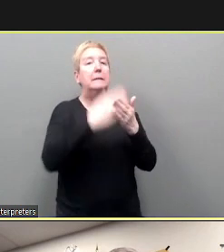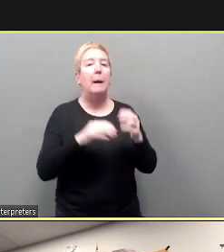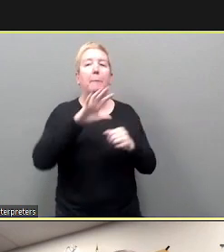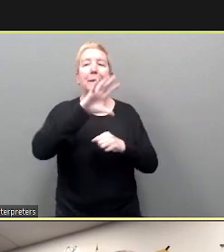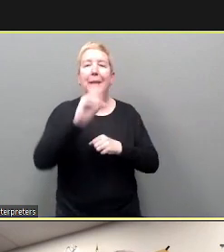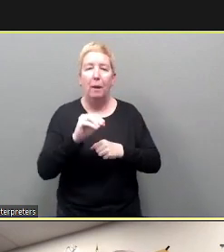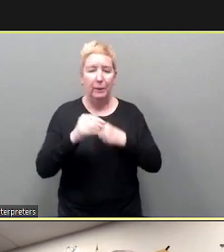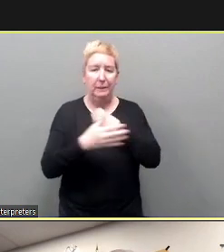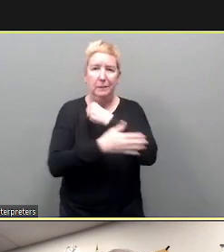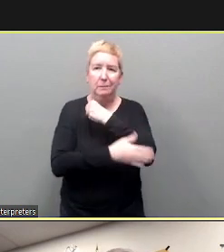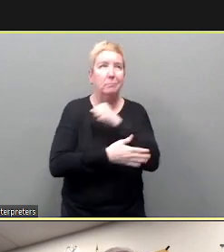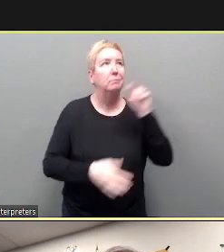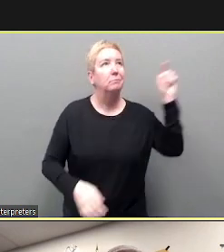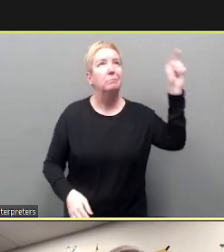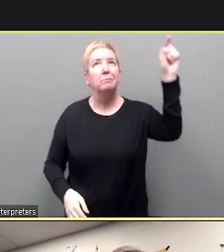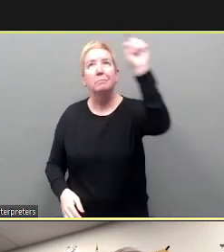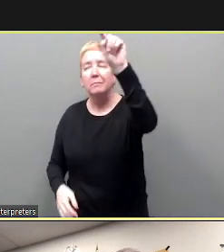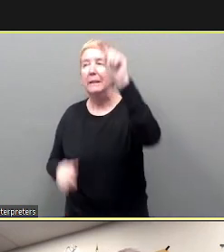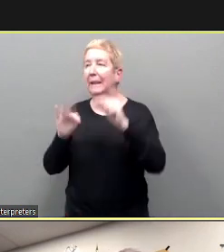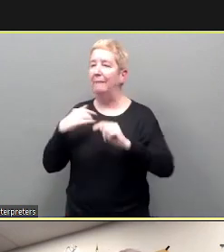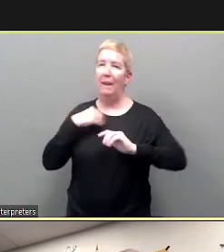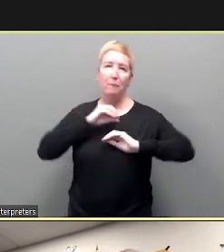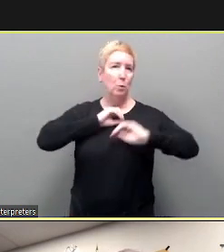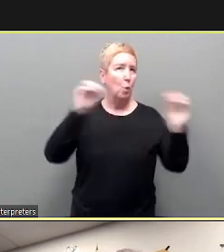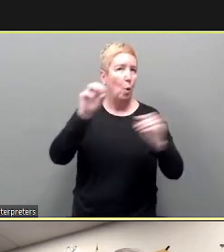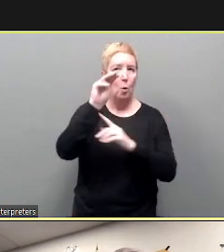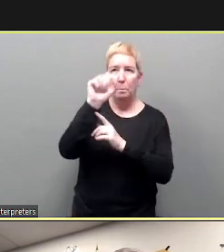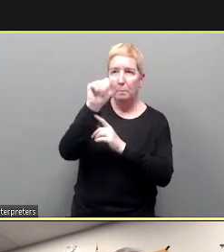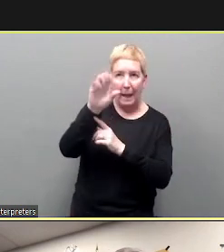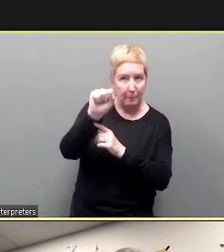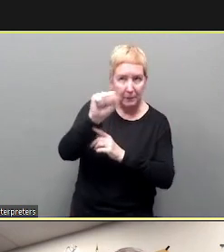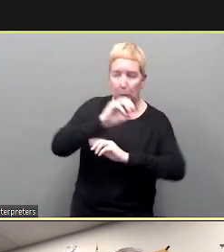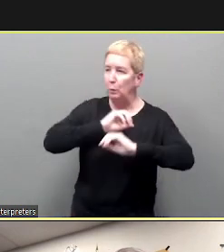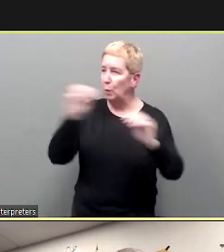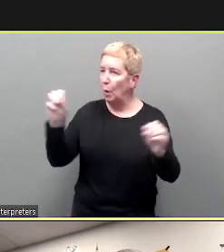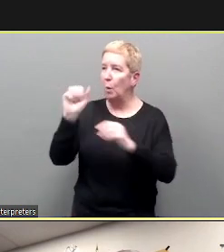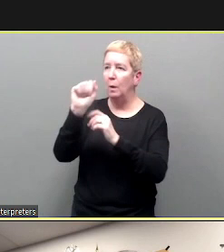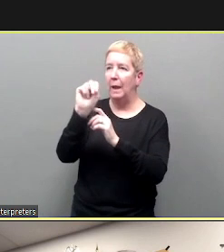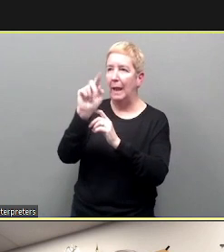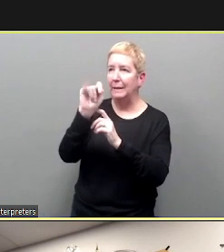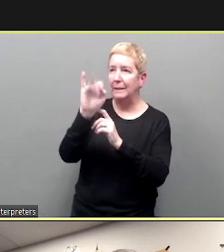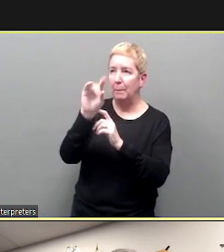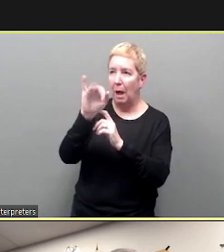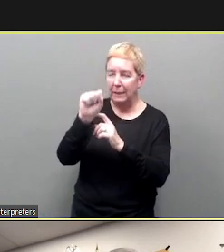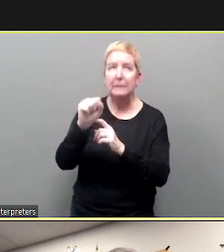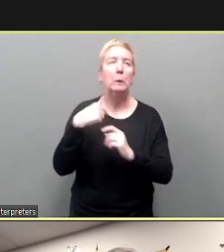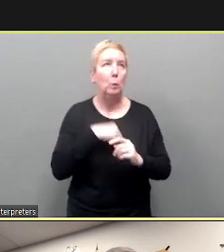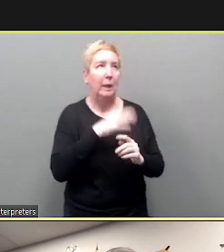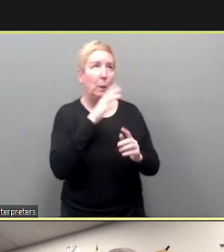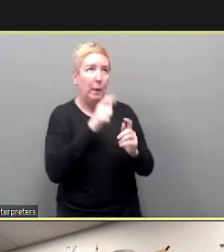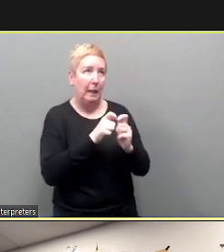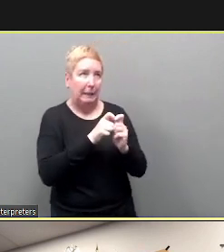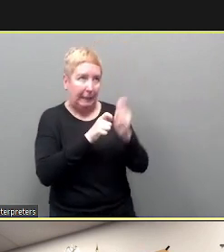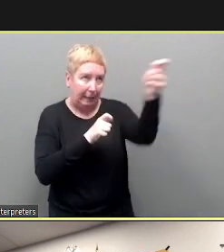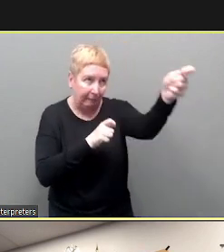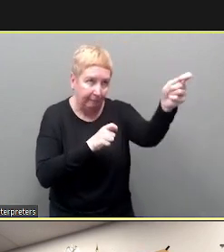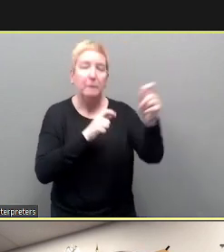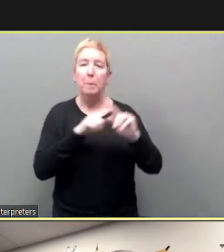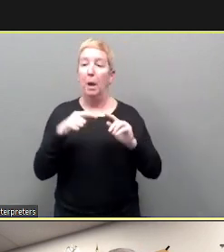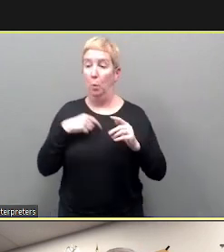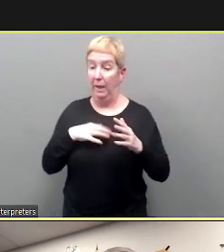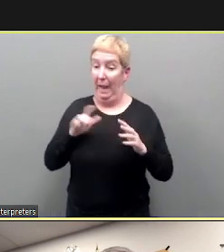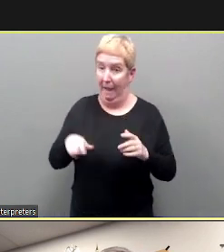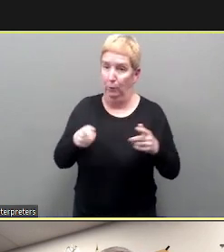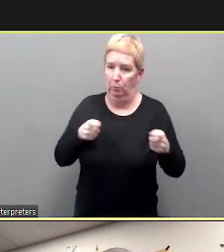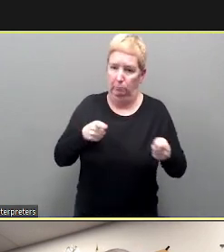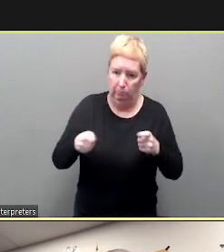MABs. And so there is a nice website. If you go to our website and click on